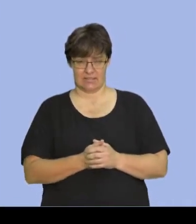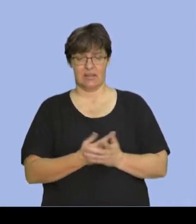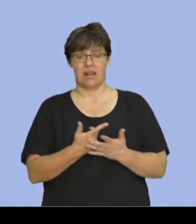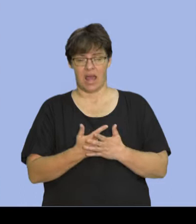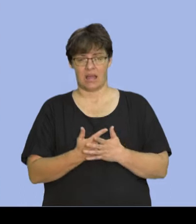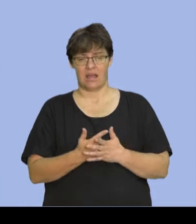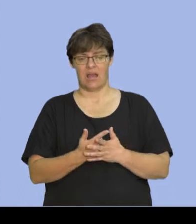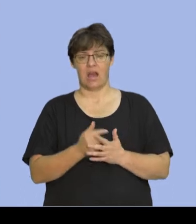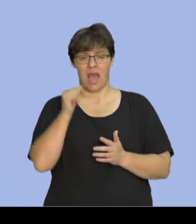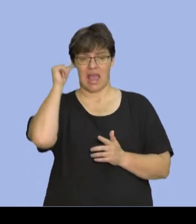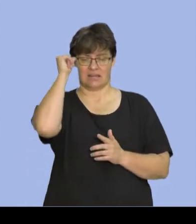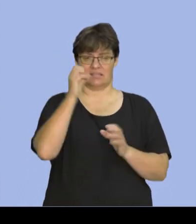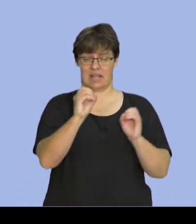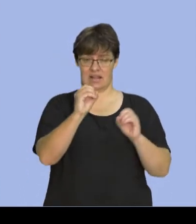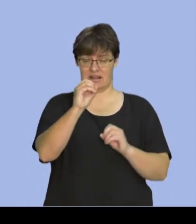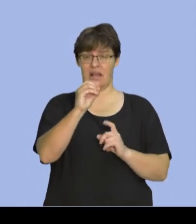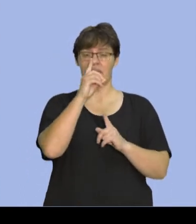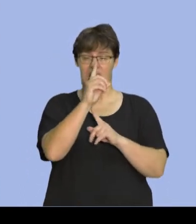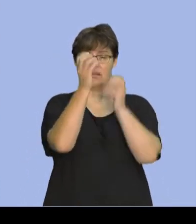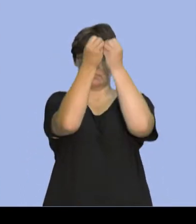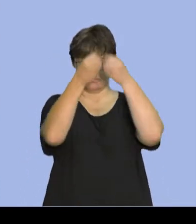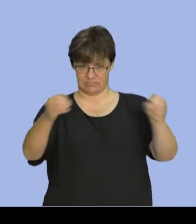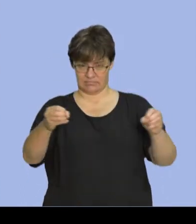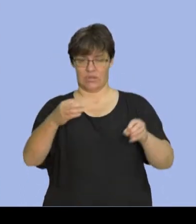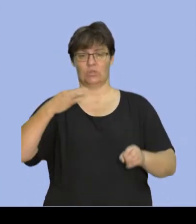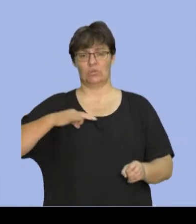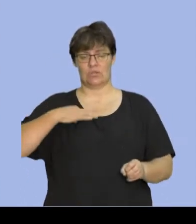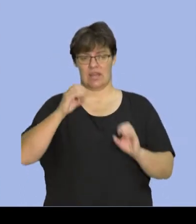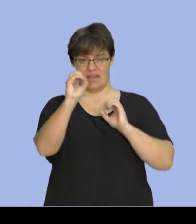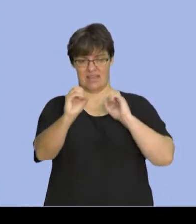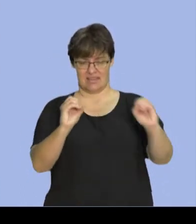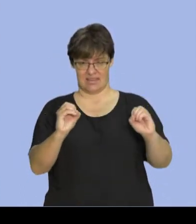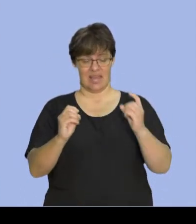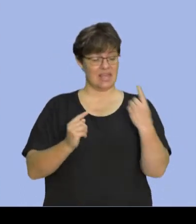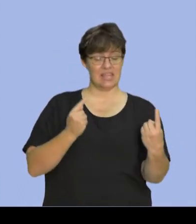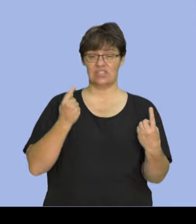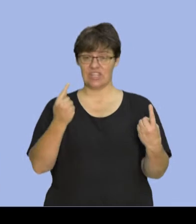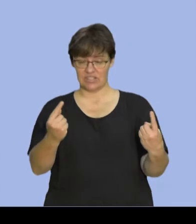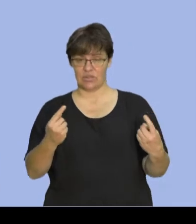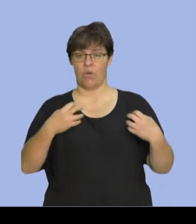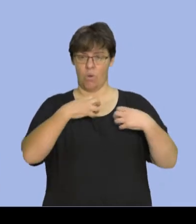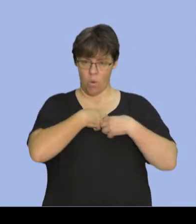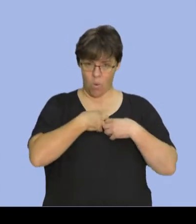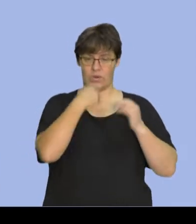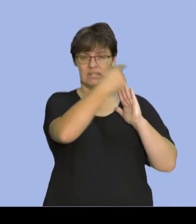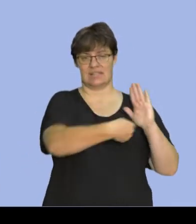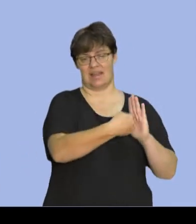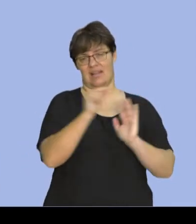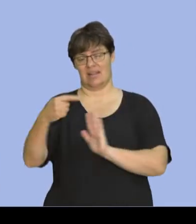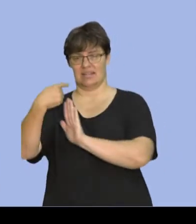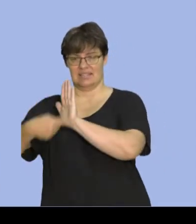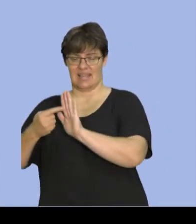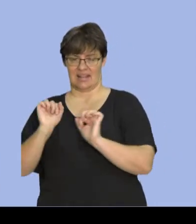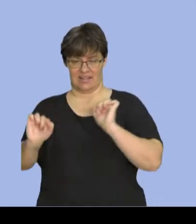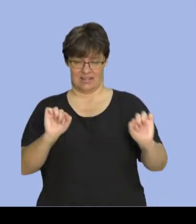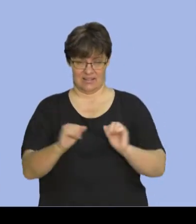mature cell, it divides into two daughter cells. Each cell has its own cycle. So we'll find that a